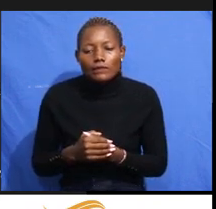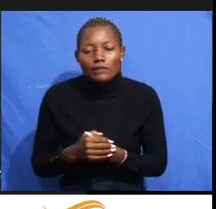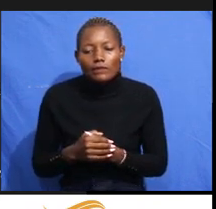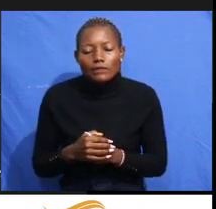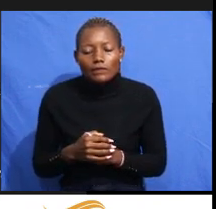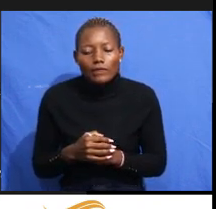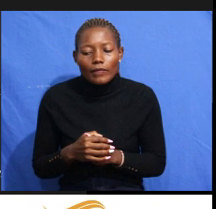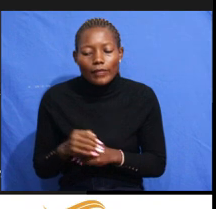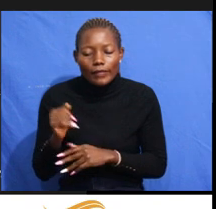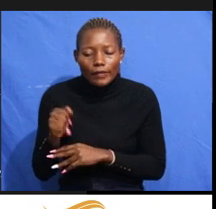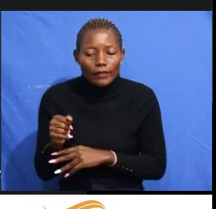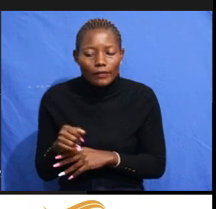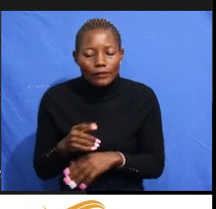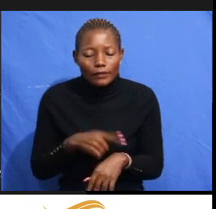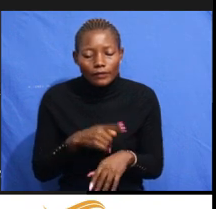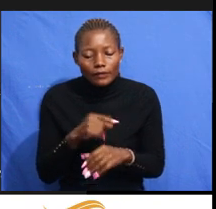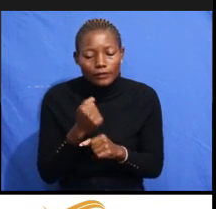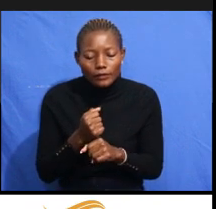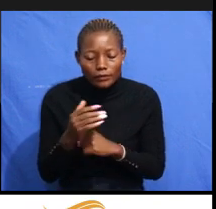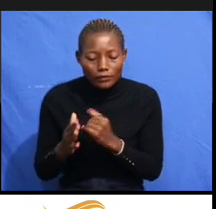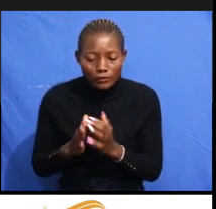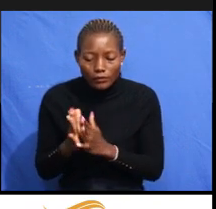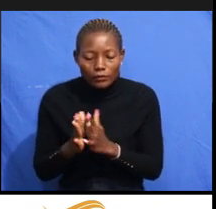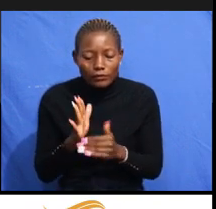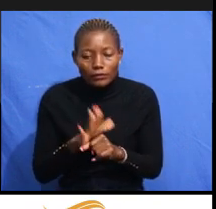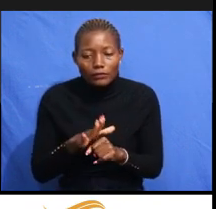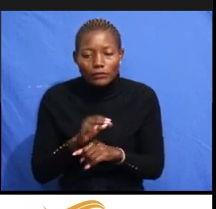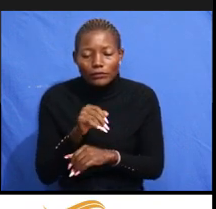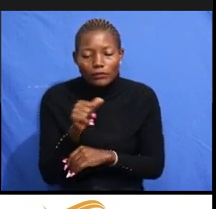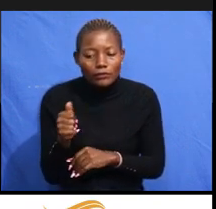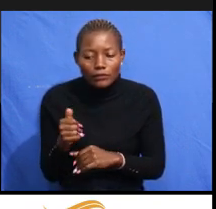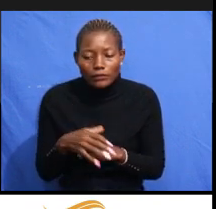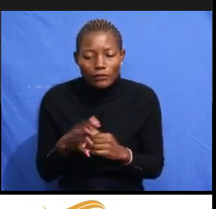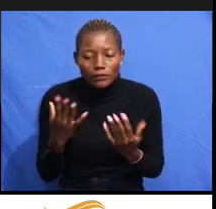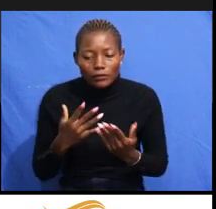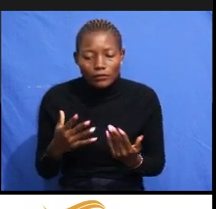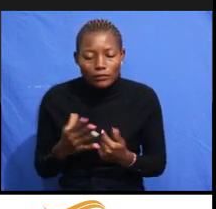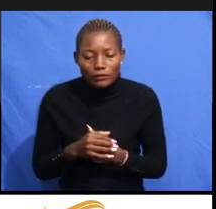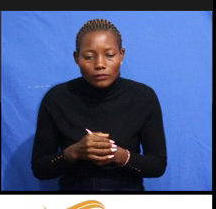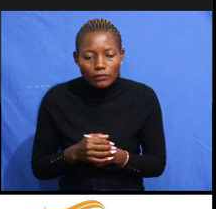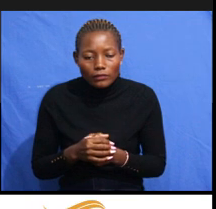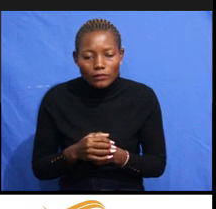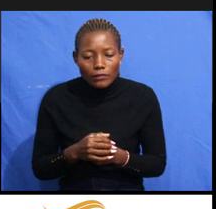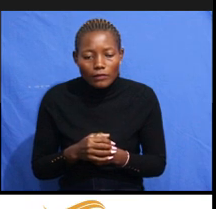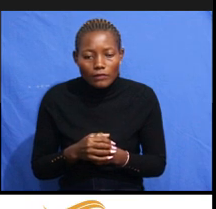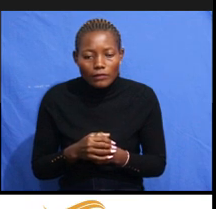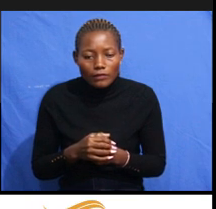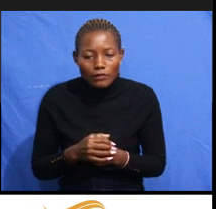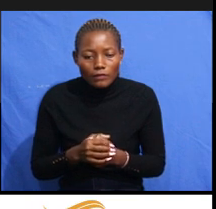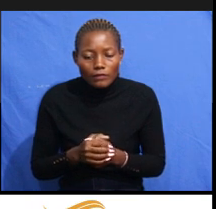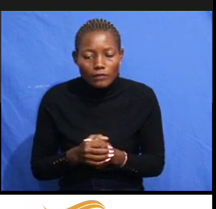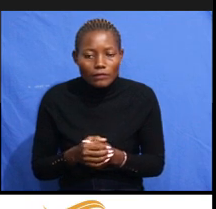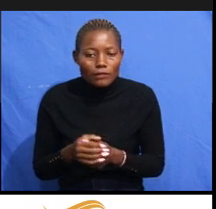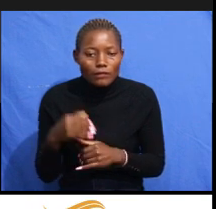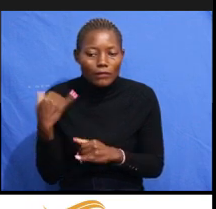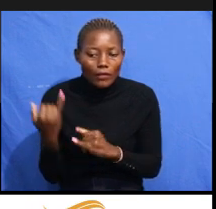playoffs? You see, Right. as you are doing your plan. So a lot of other factors also coming. You see, Okay, but and then yeah, okay, sorry, and